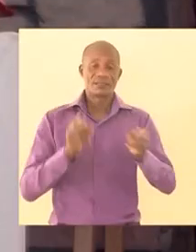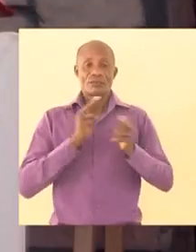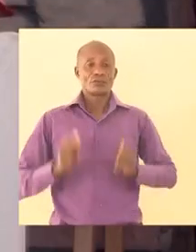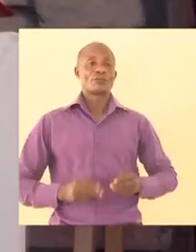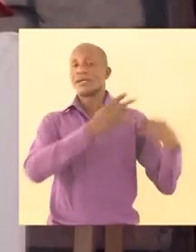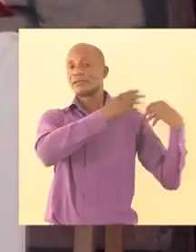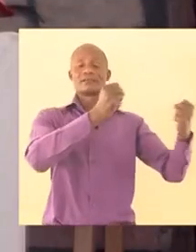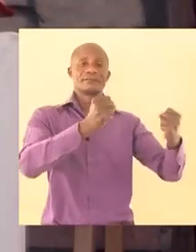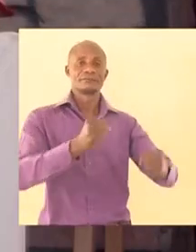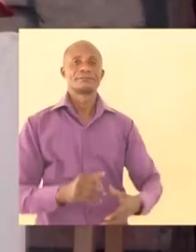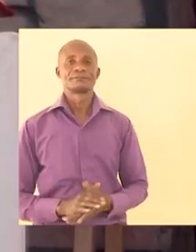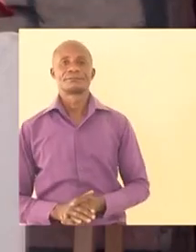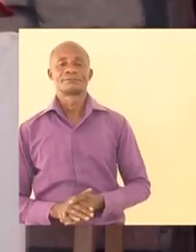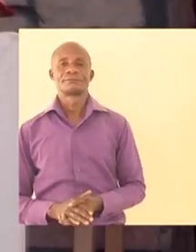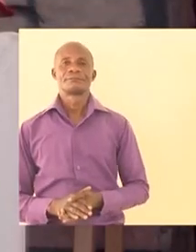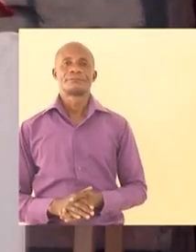strength.